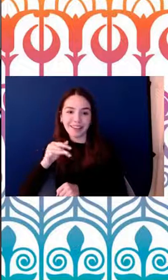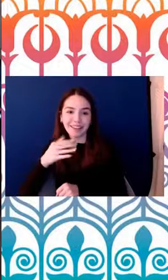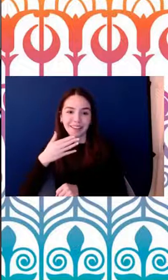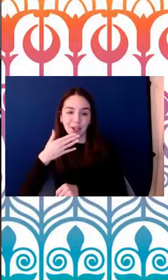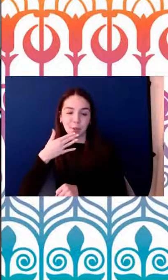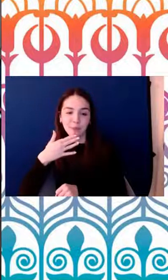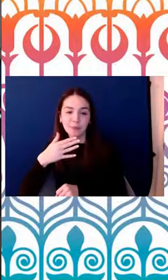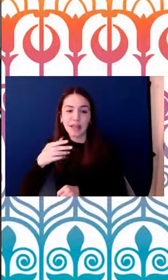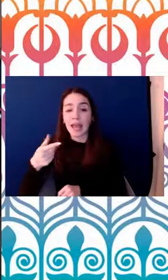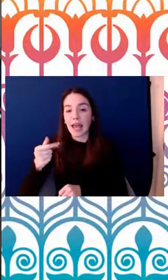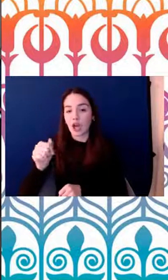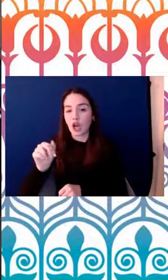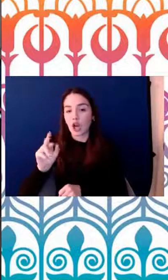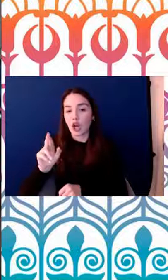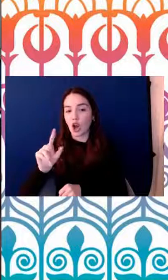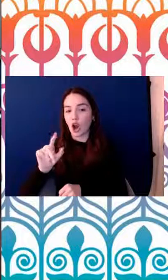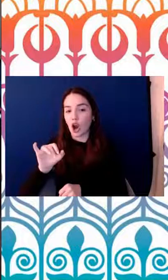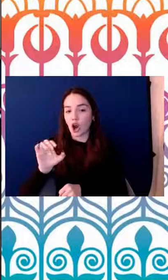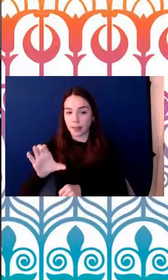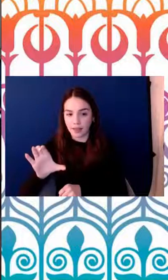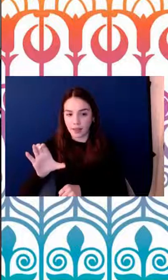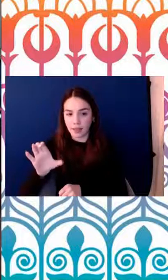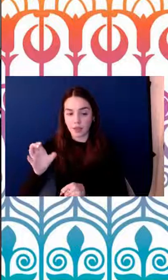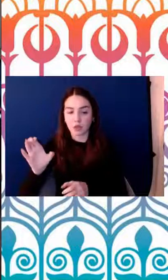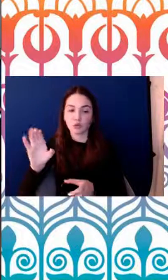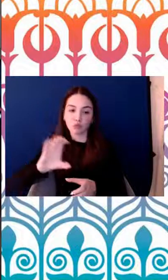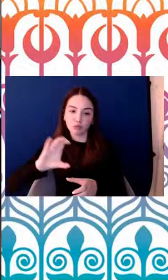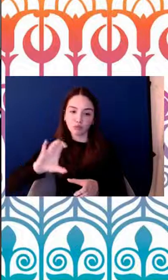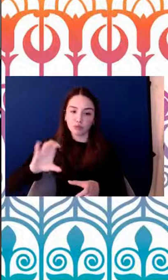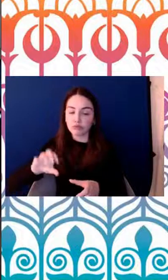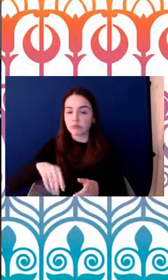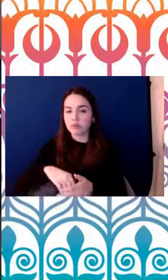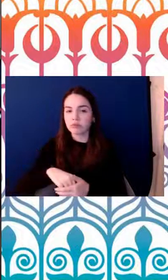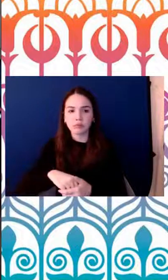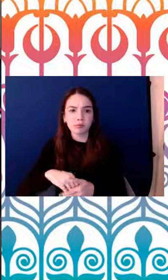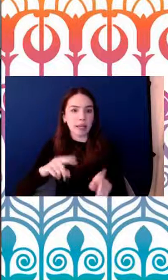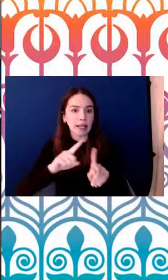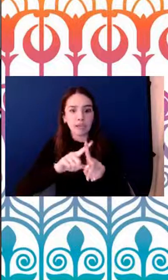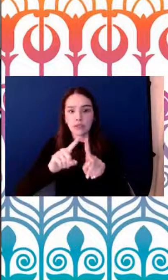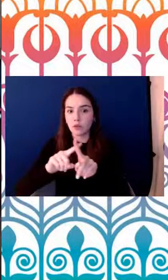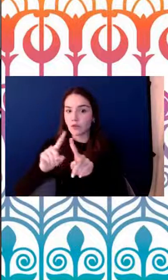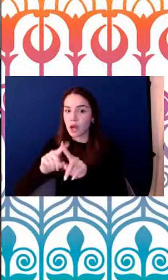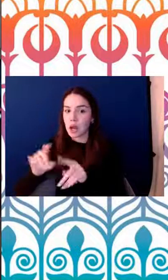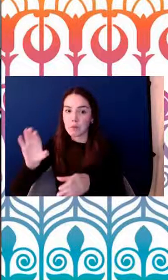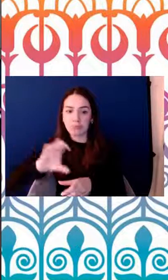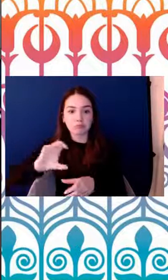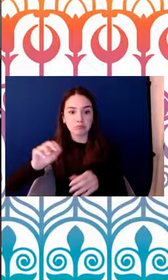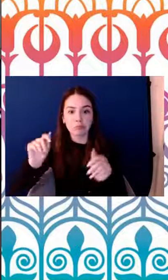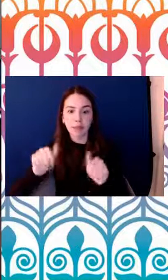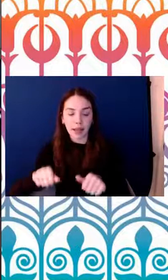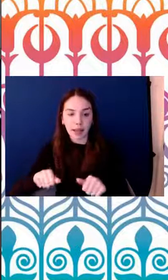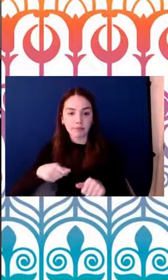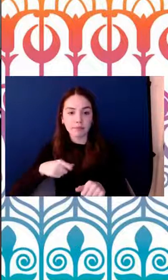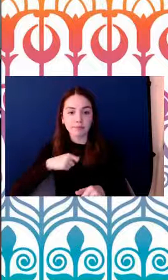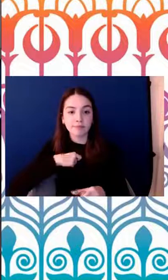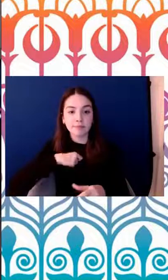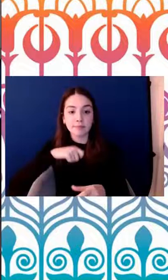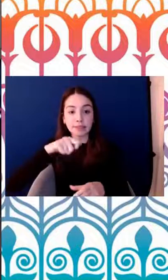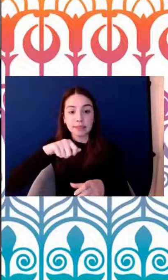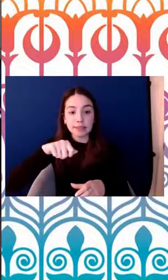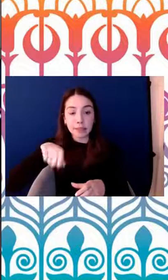garlic. All right. You can do a lot of things. So I'm going to mix it. And notice how I'm